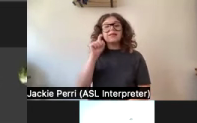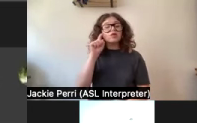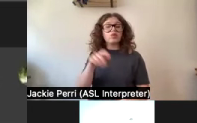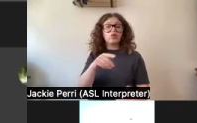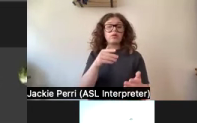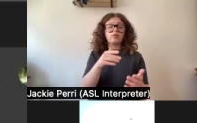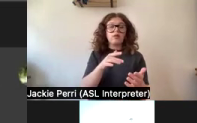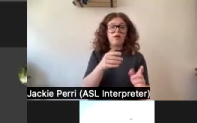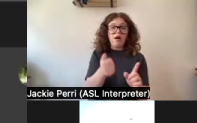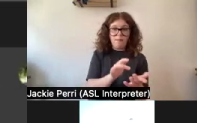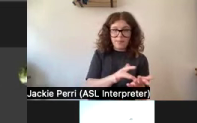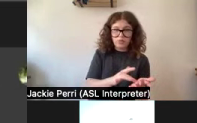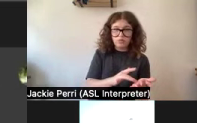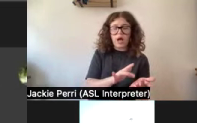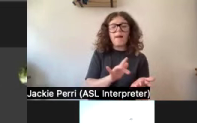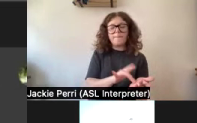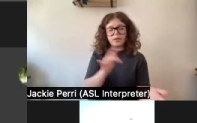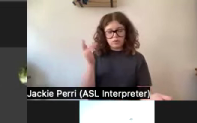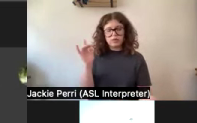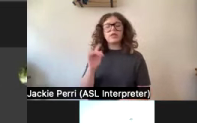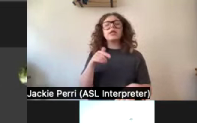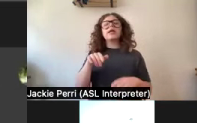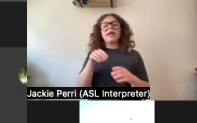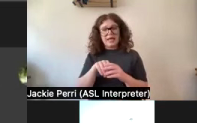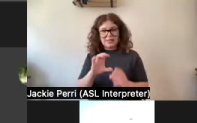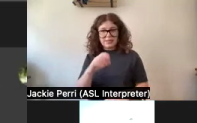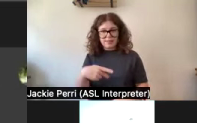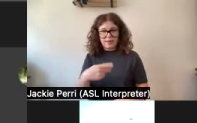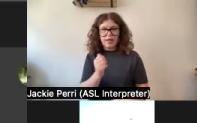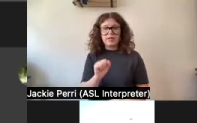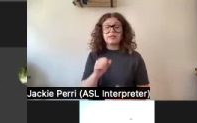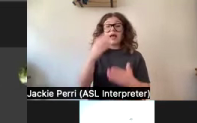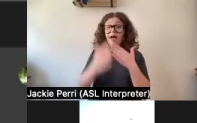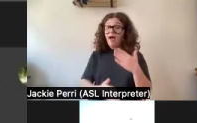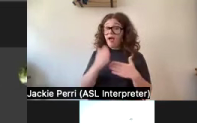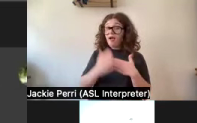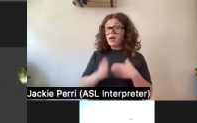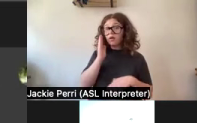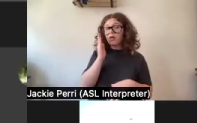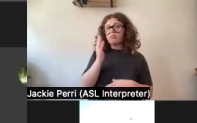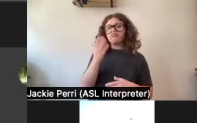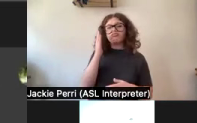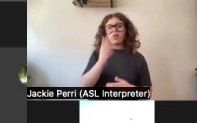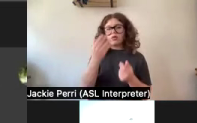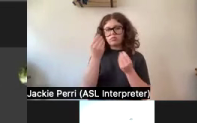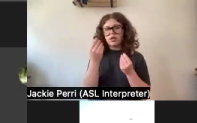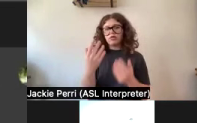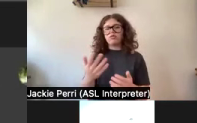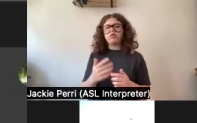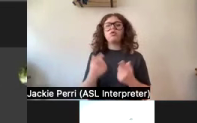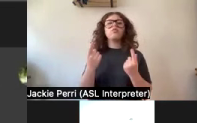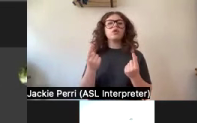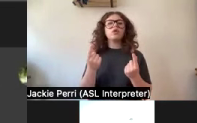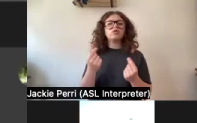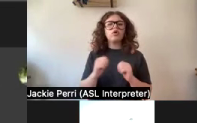sexual health education at the district level. And we'll end with steps that you can take on how to ensure the proper resources are